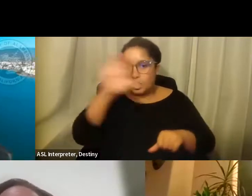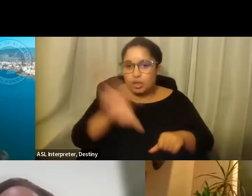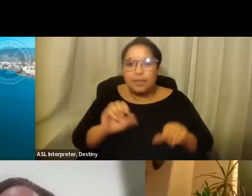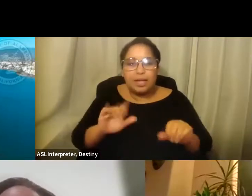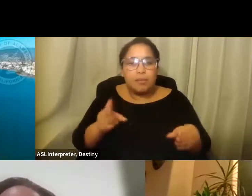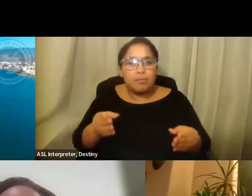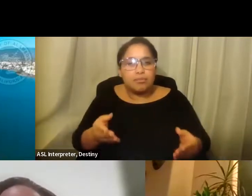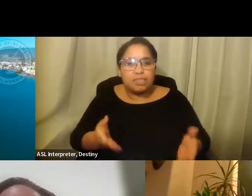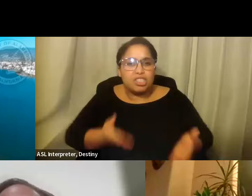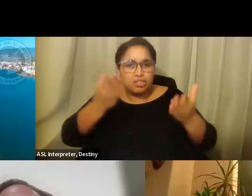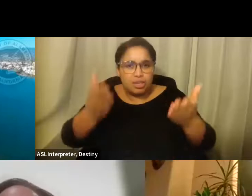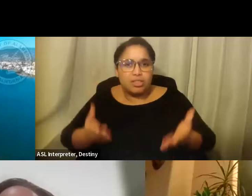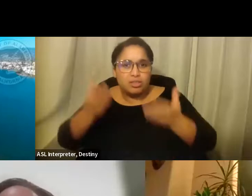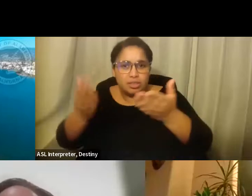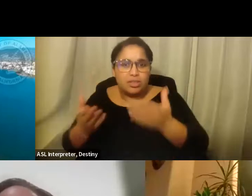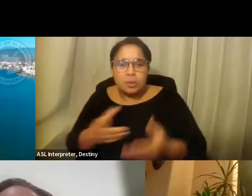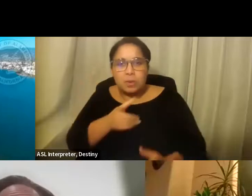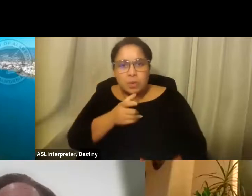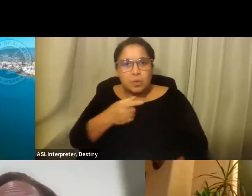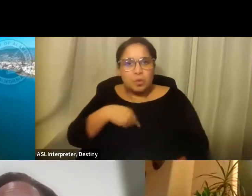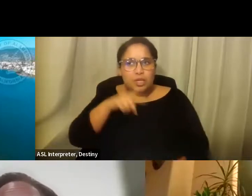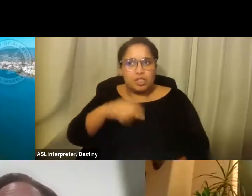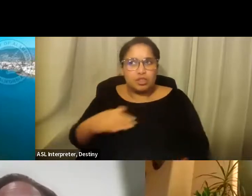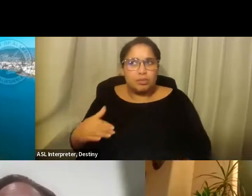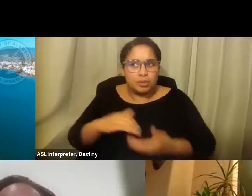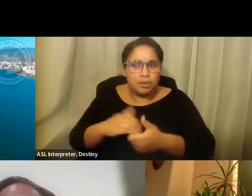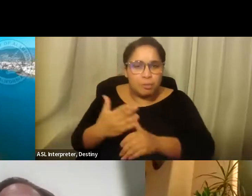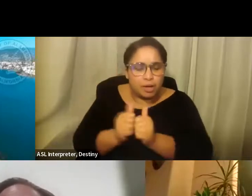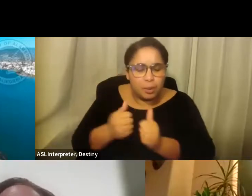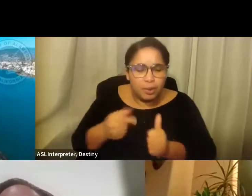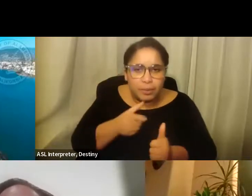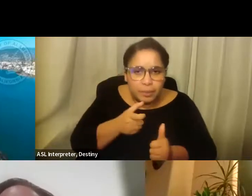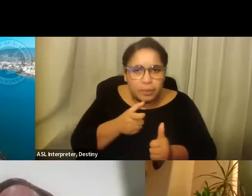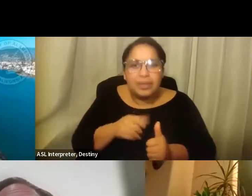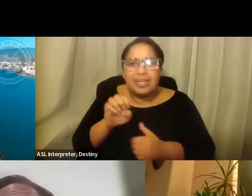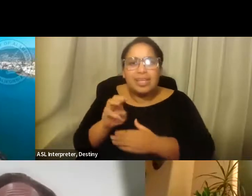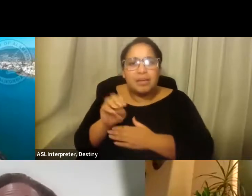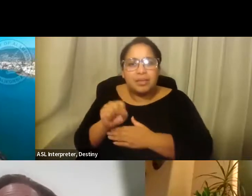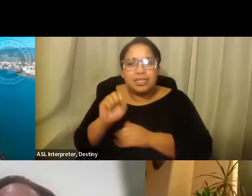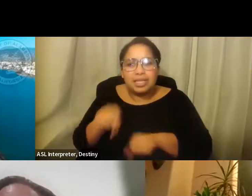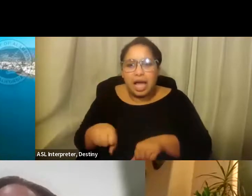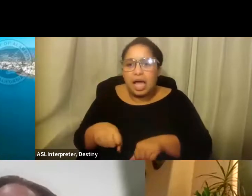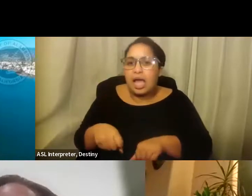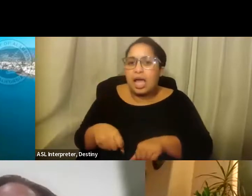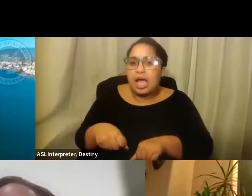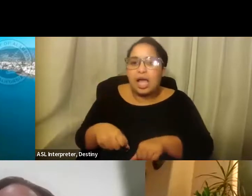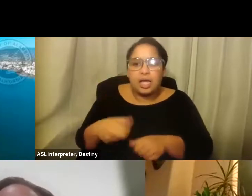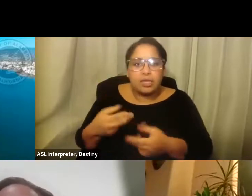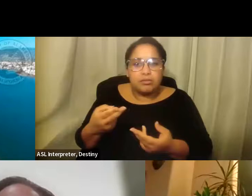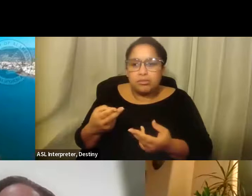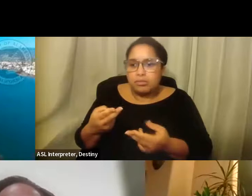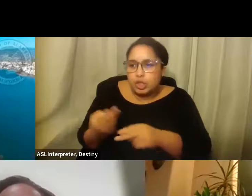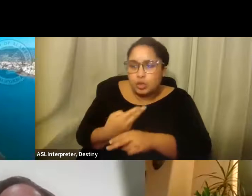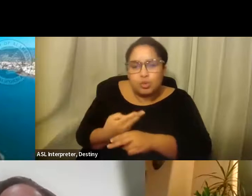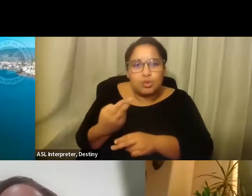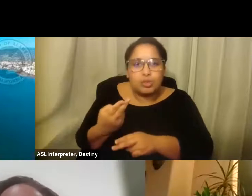some suggestions about who we should be partnering with and who EMS can leverage as a resource as they